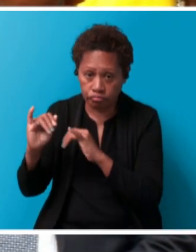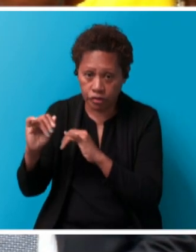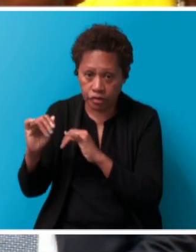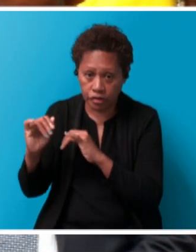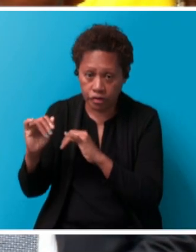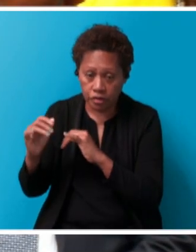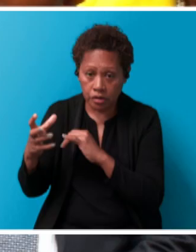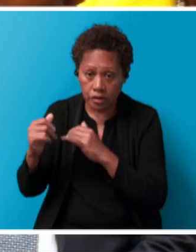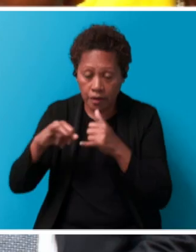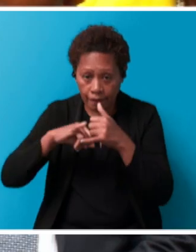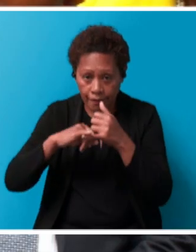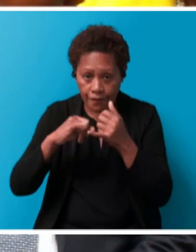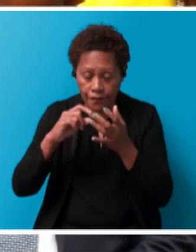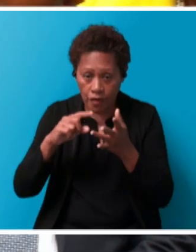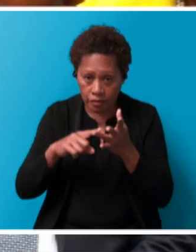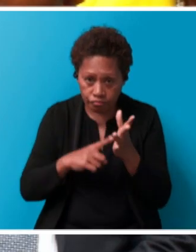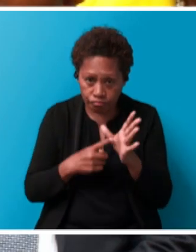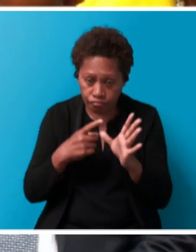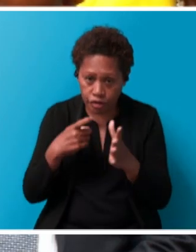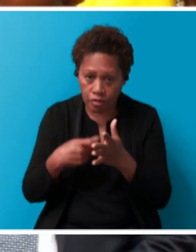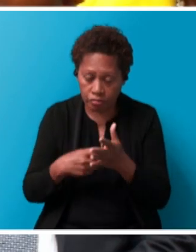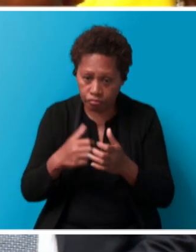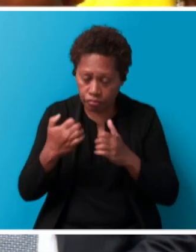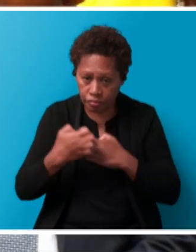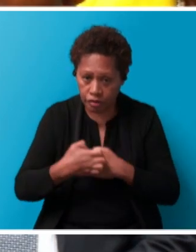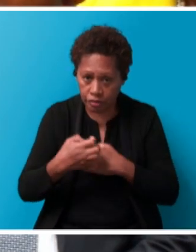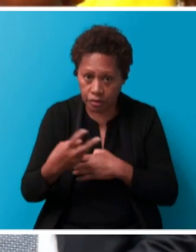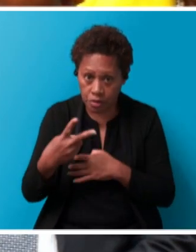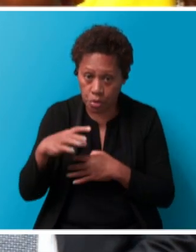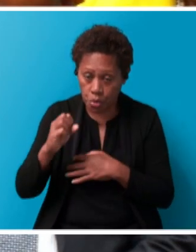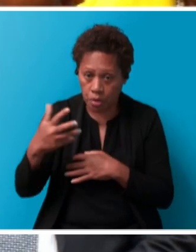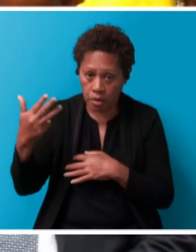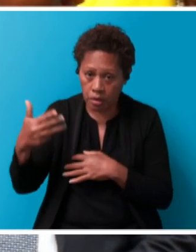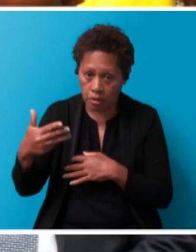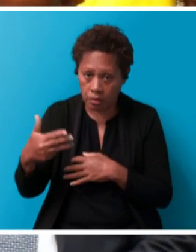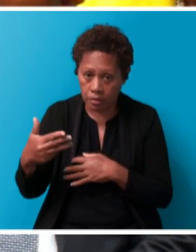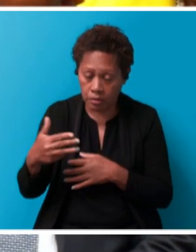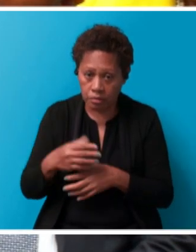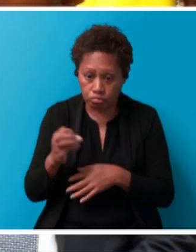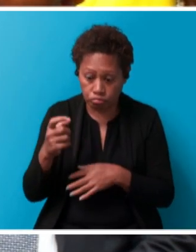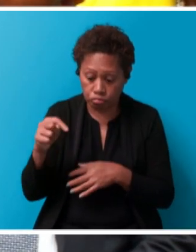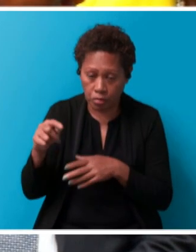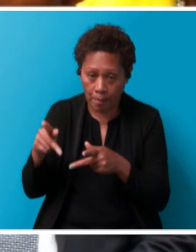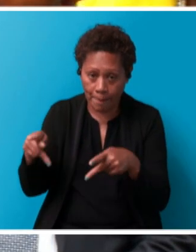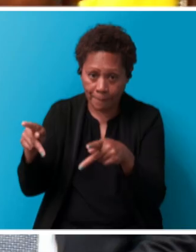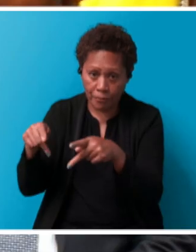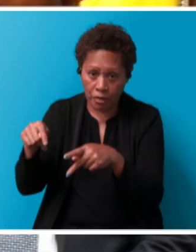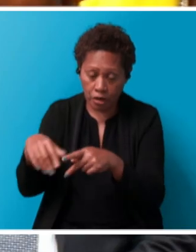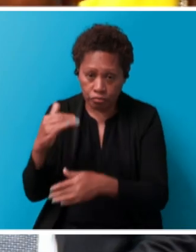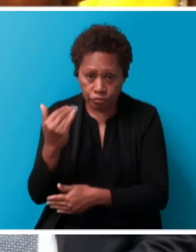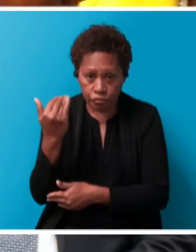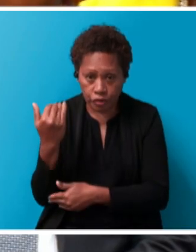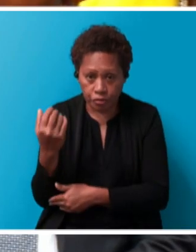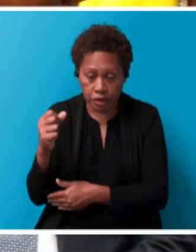solar system and the diesel generator around 2019. Presently, the stations are completely reliant on diesel